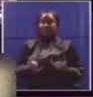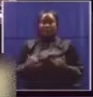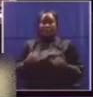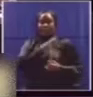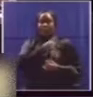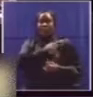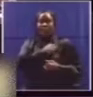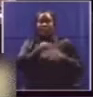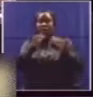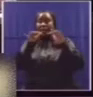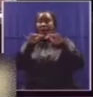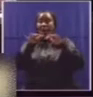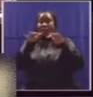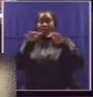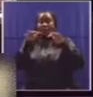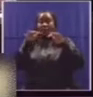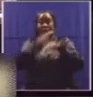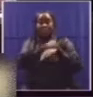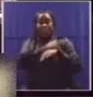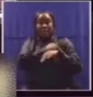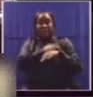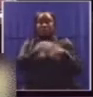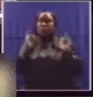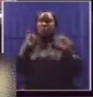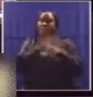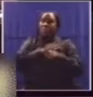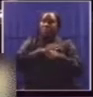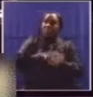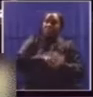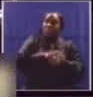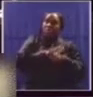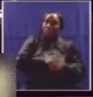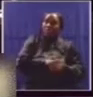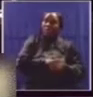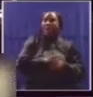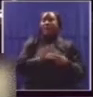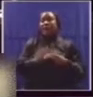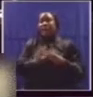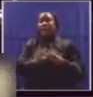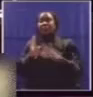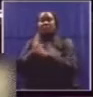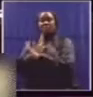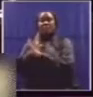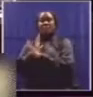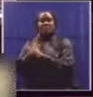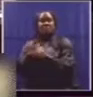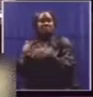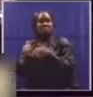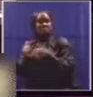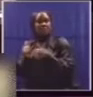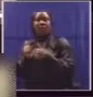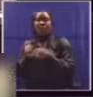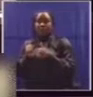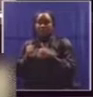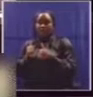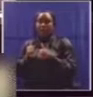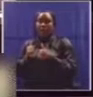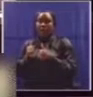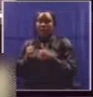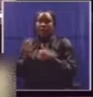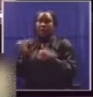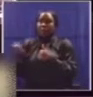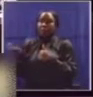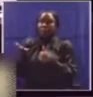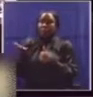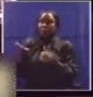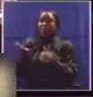under tremendous pressure, while the private healthcare is over-servicing its clients, leading to ever-rising costs to the members of